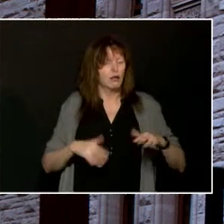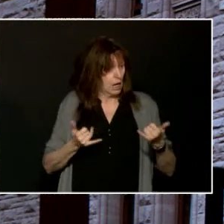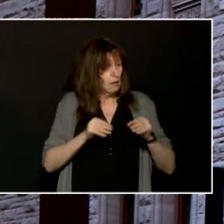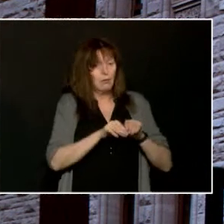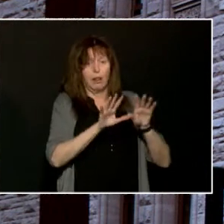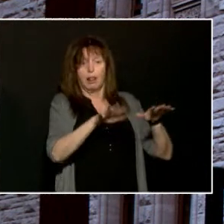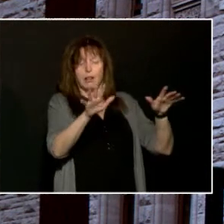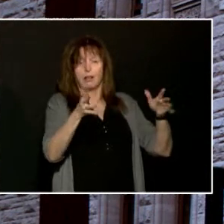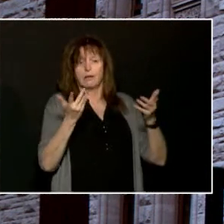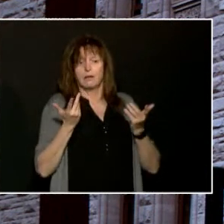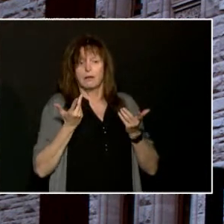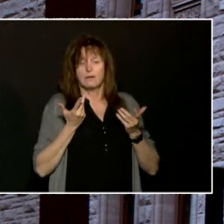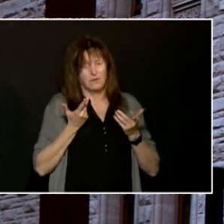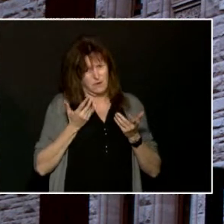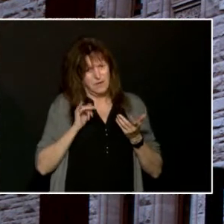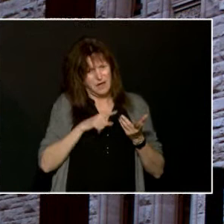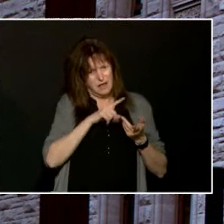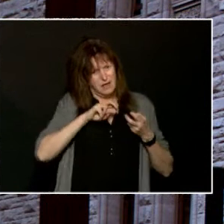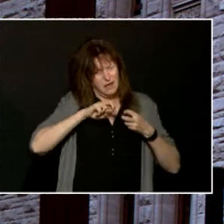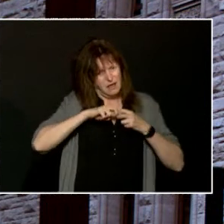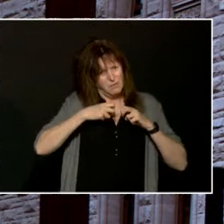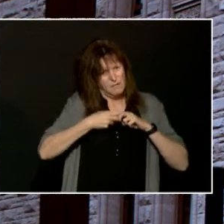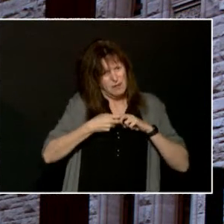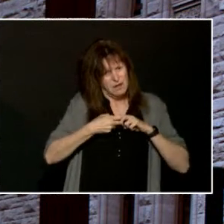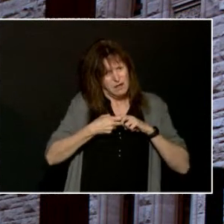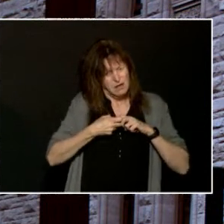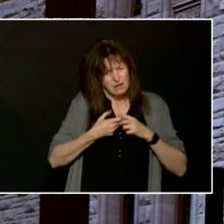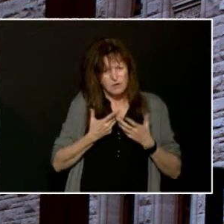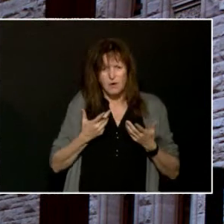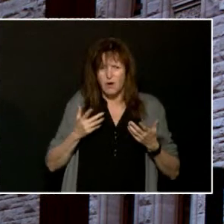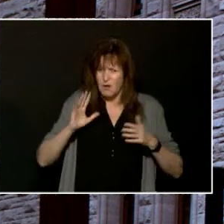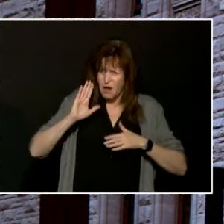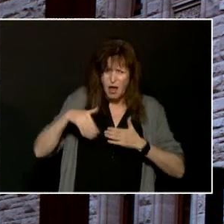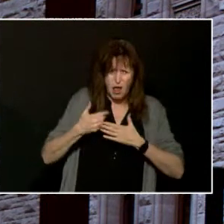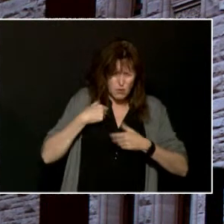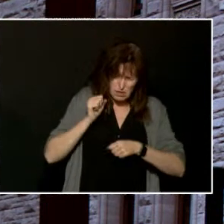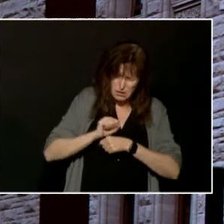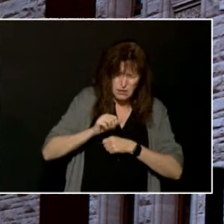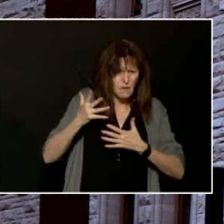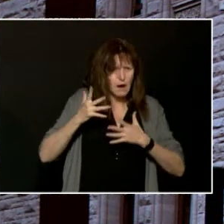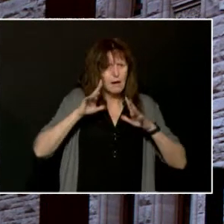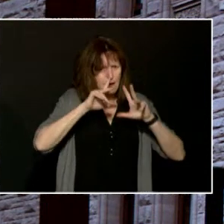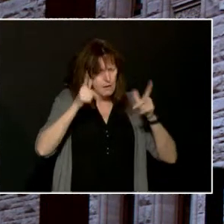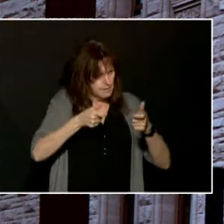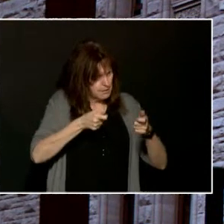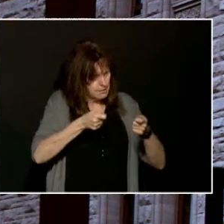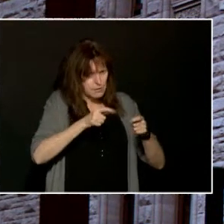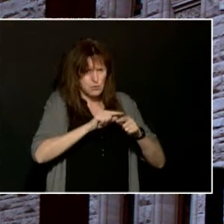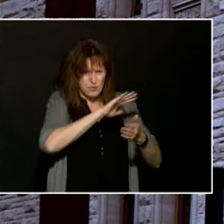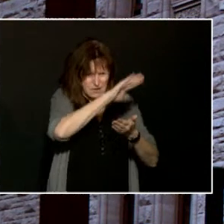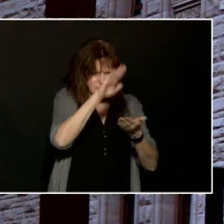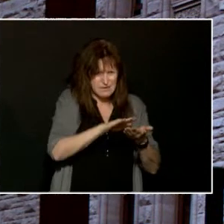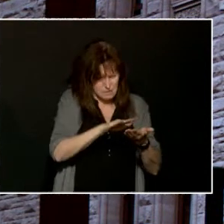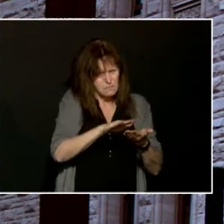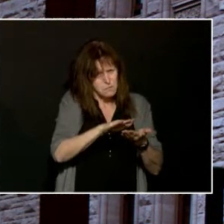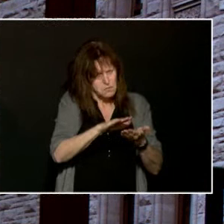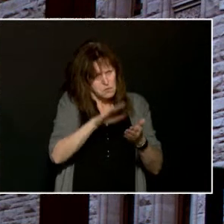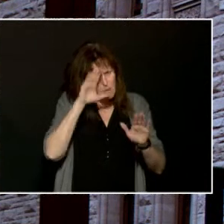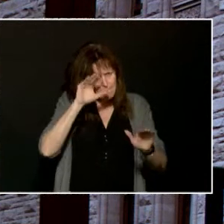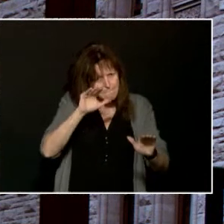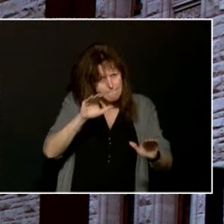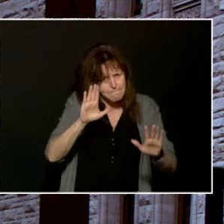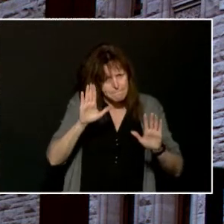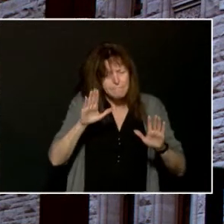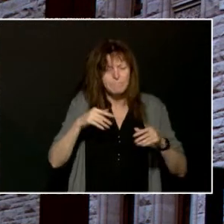we're hoping that all the efforts together there will quickly bring that under control and bring it back down again. And we only want to